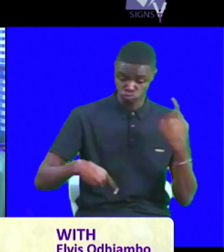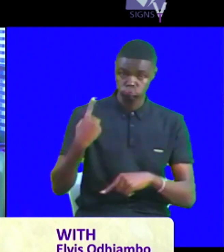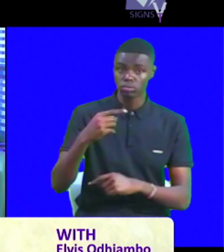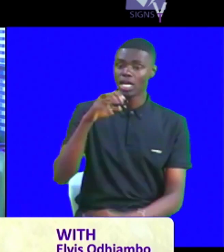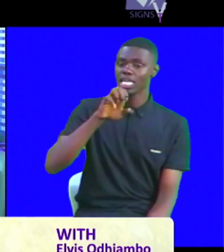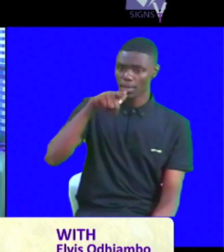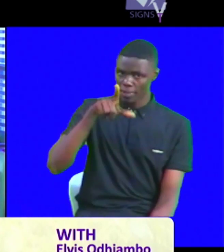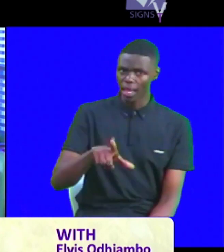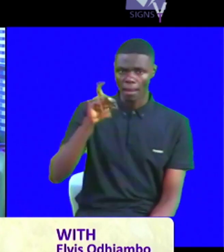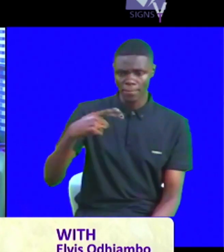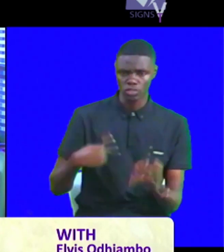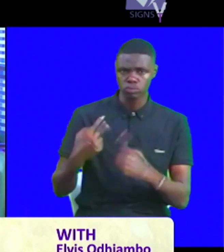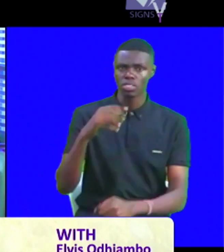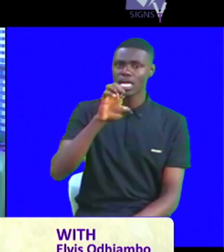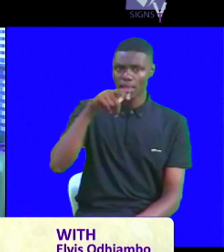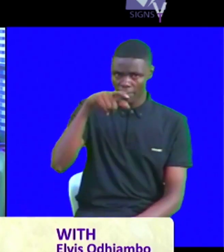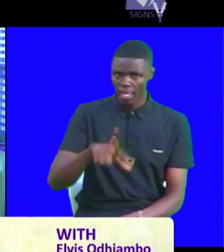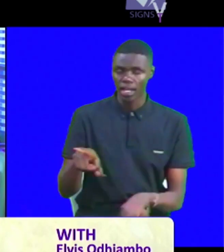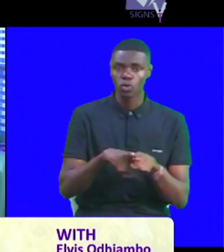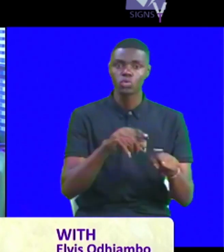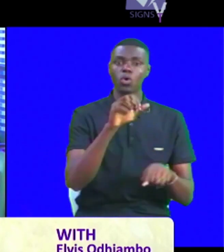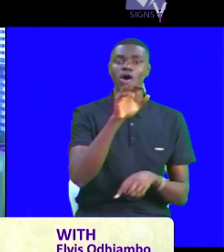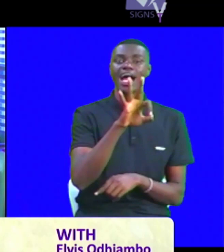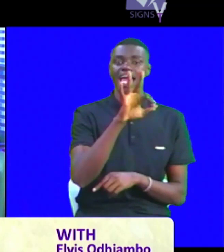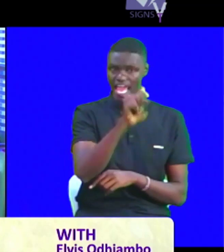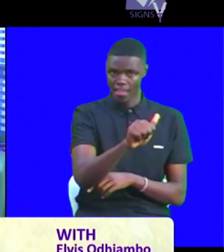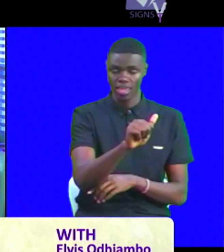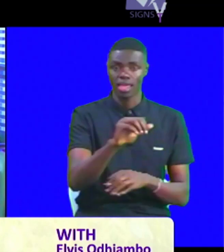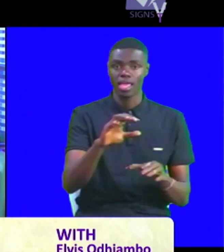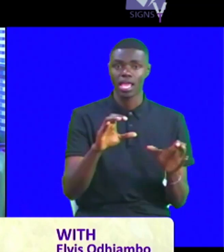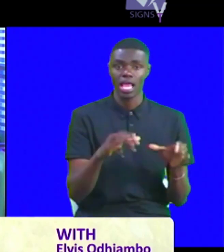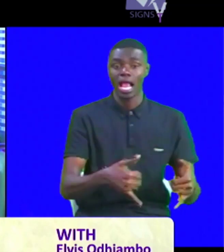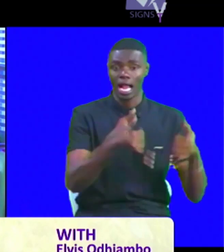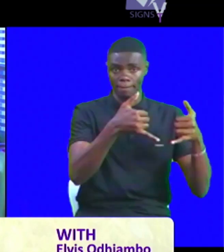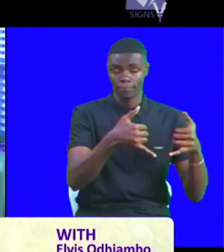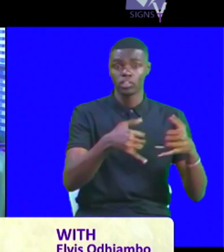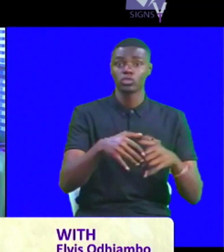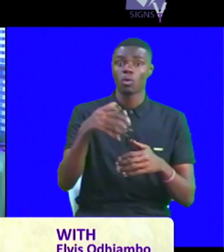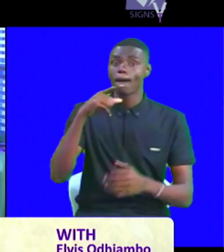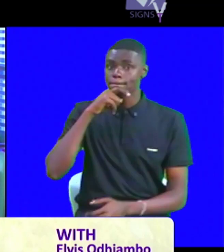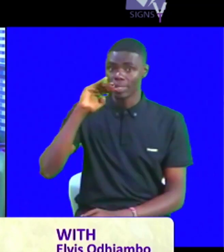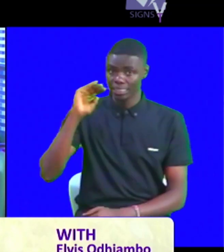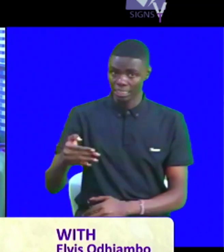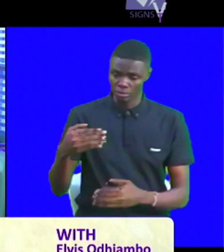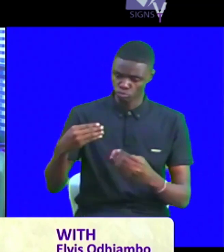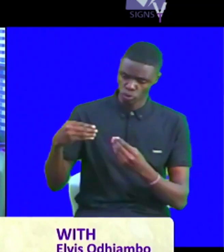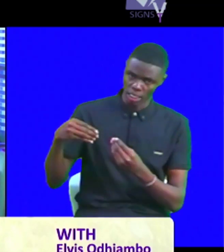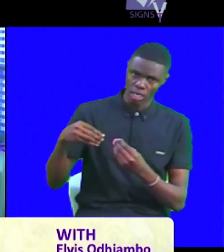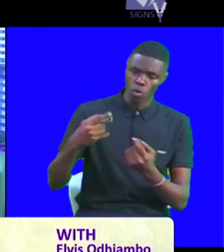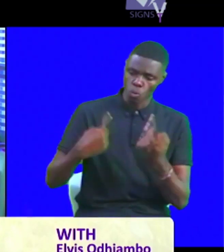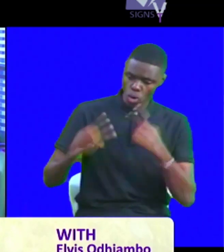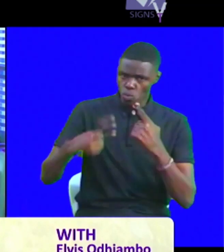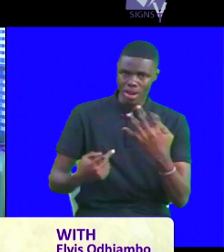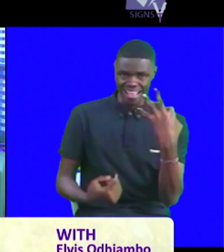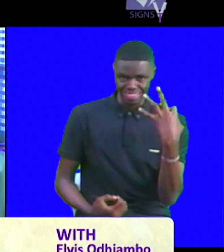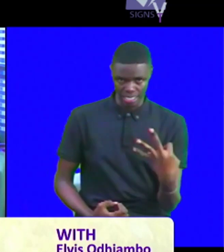lazima one ukuwe umeshinda EPL, you must have won the EPL and as well as the FA Cup. Now Manchester City waliweza they won